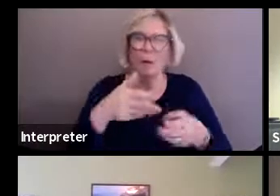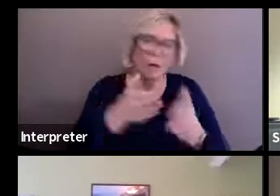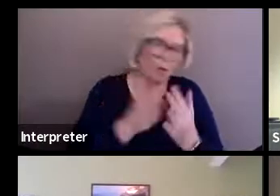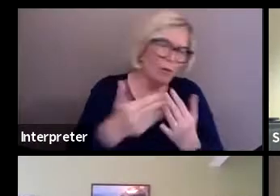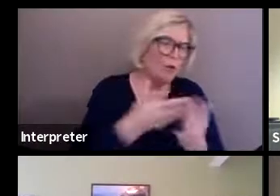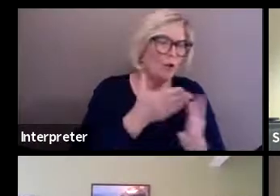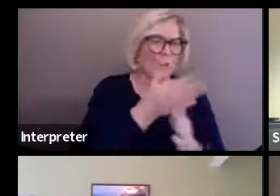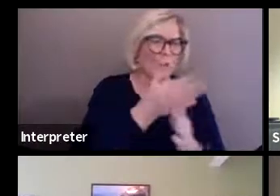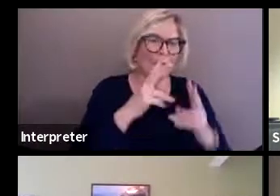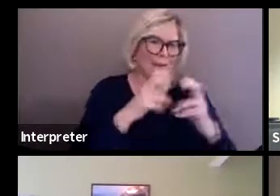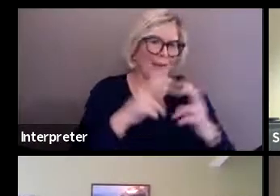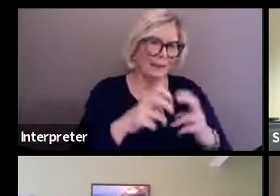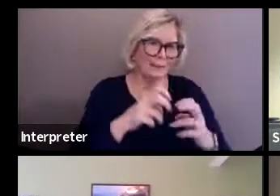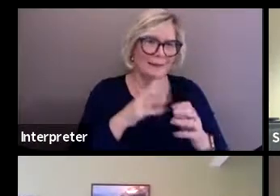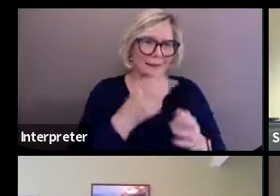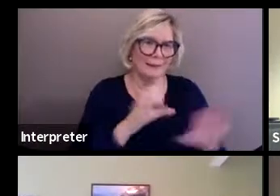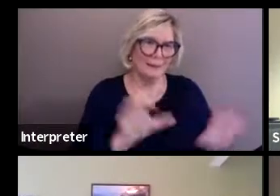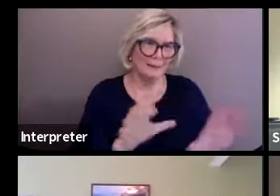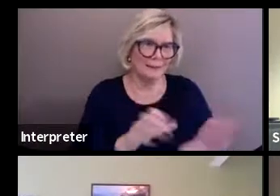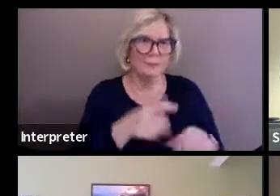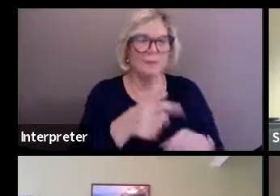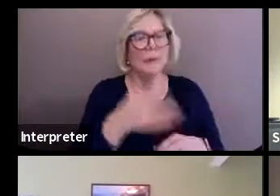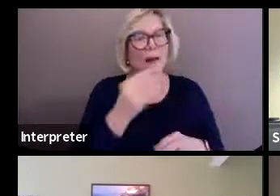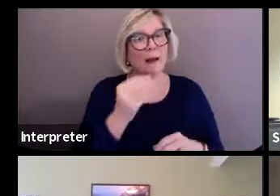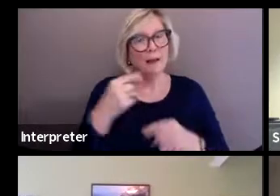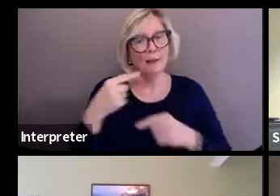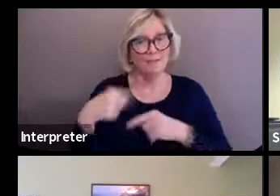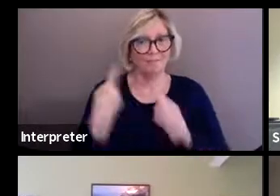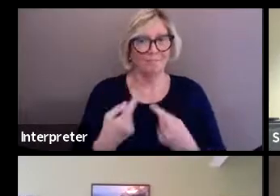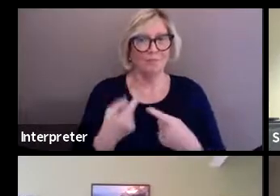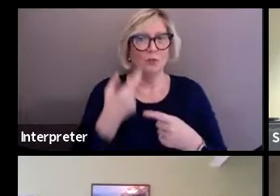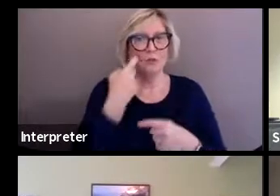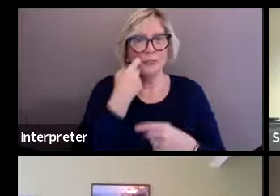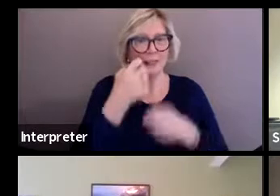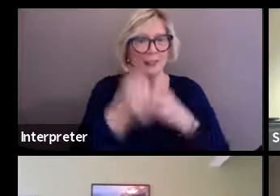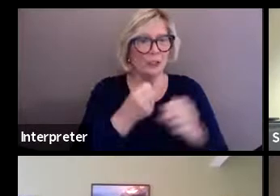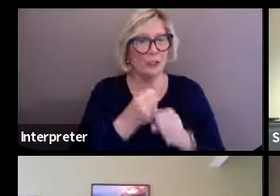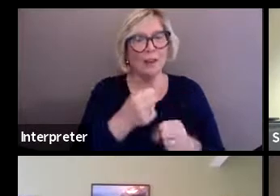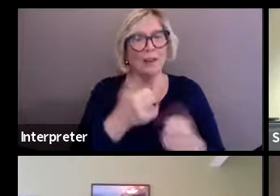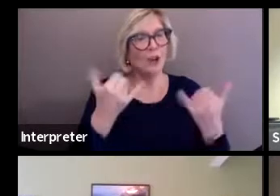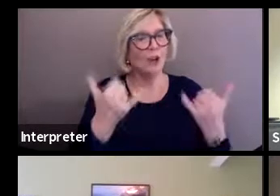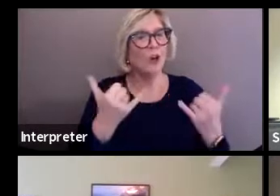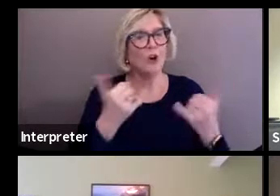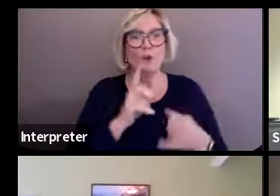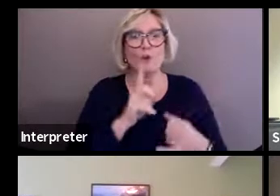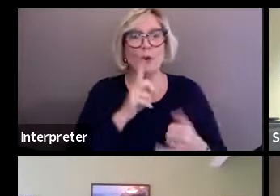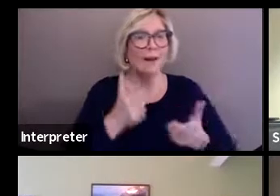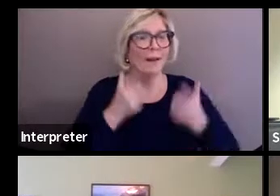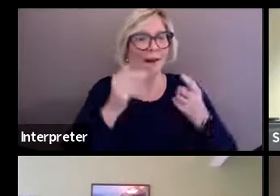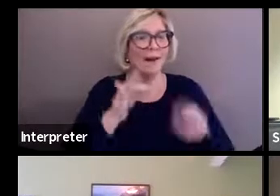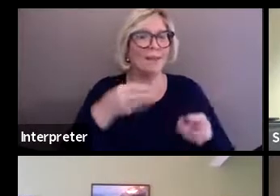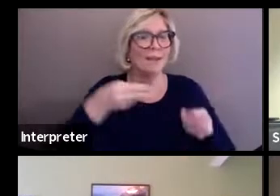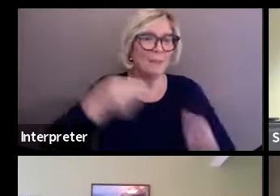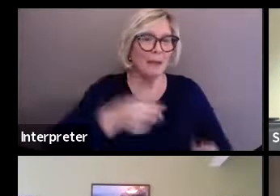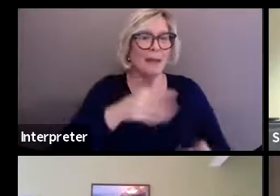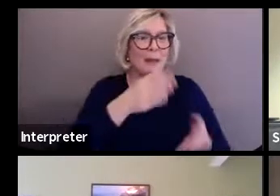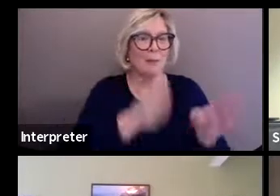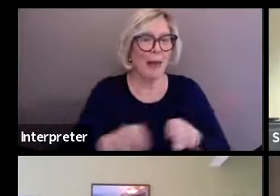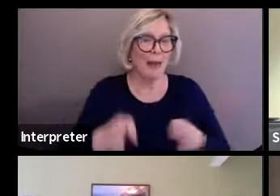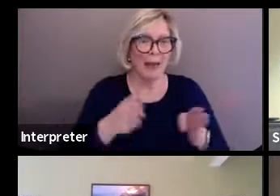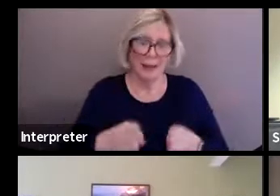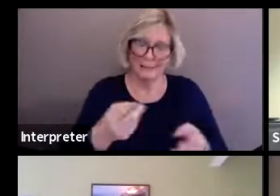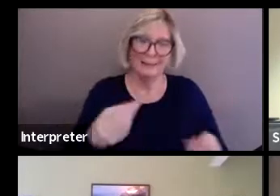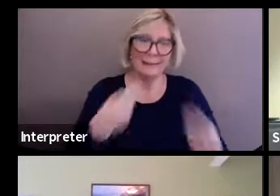analysis. As has been the case in recent years, the current realities of this spending plan presents